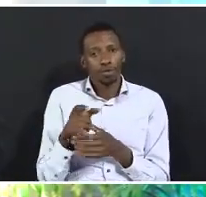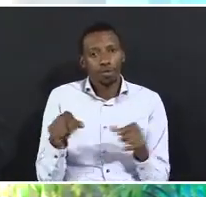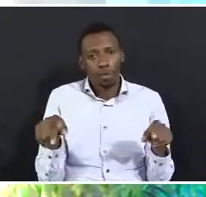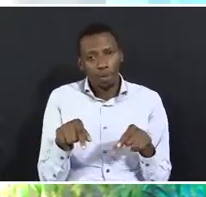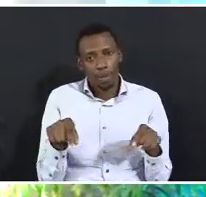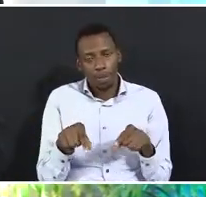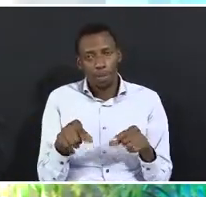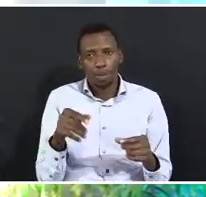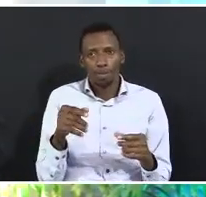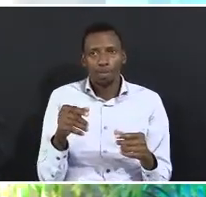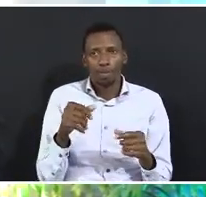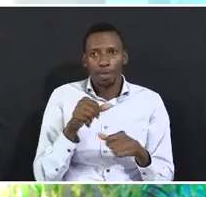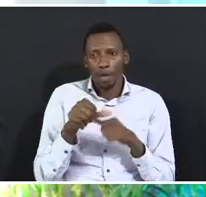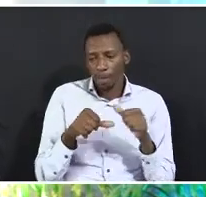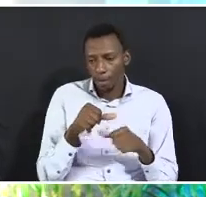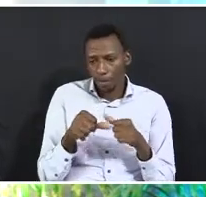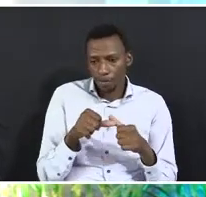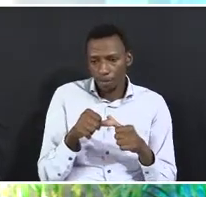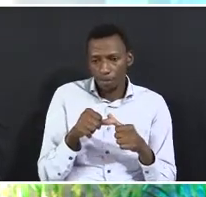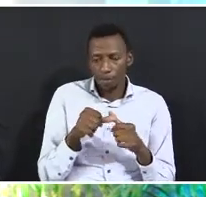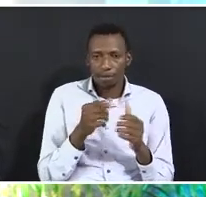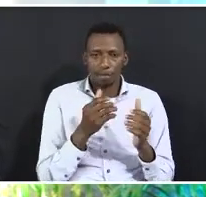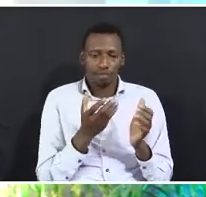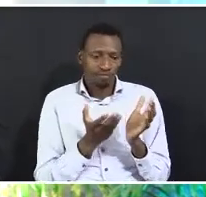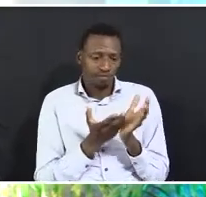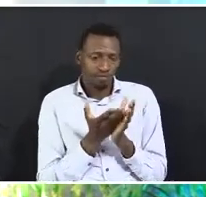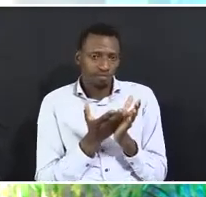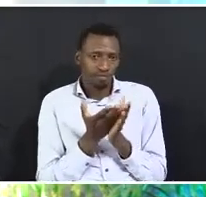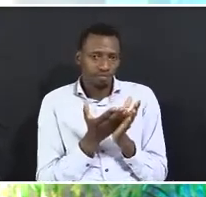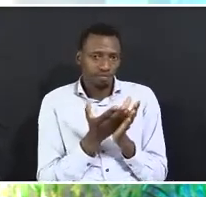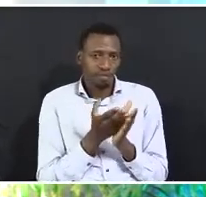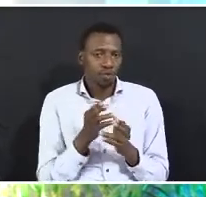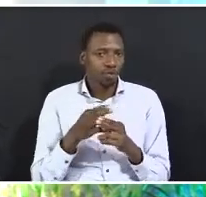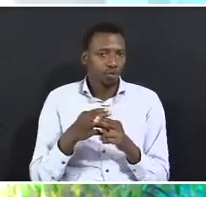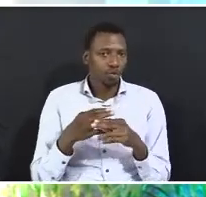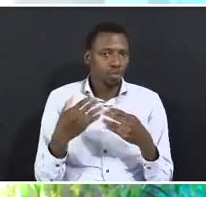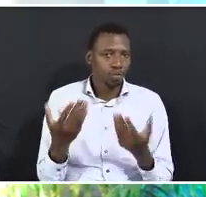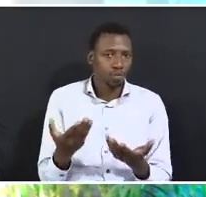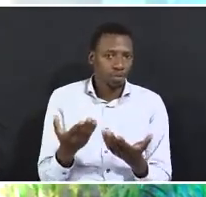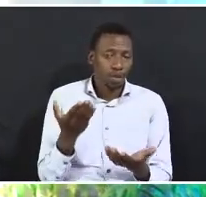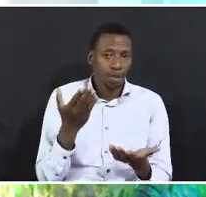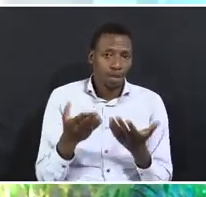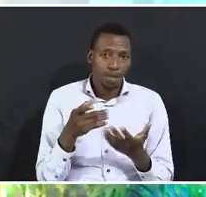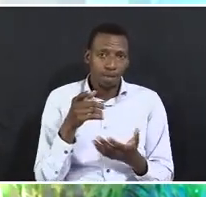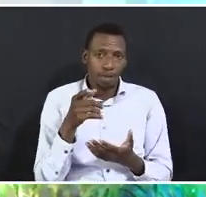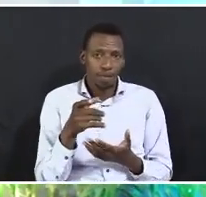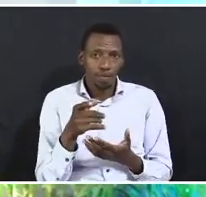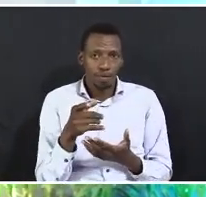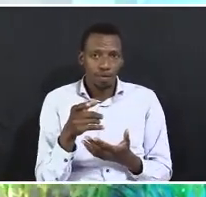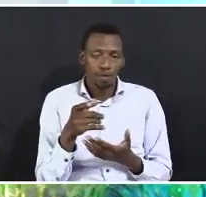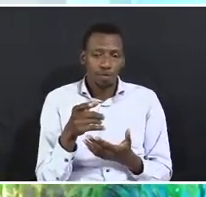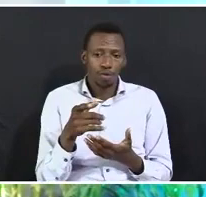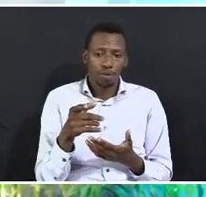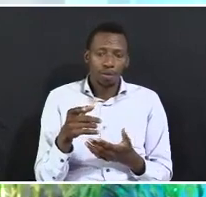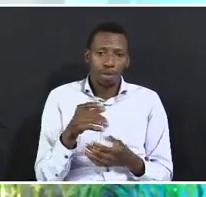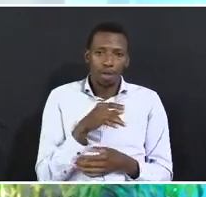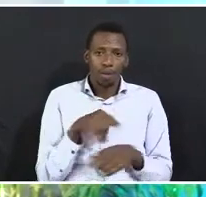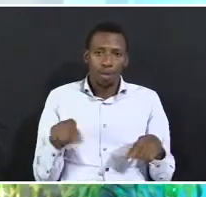afraid of the pending surgery? Are you afraid of their bank